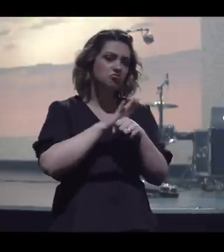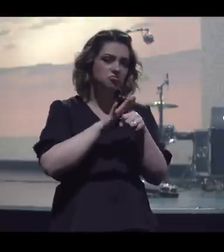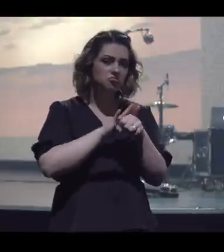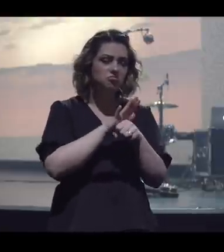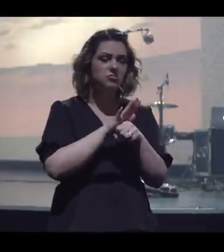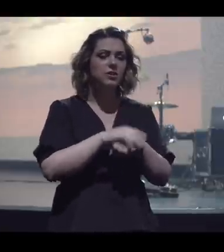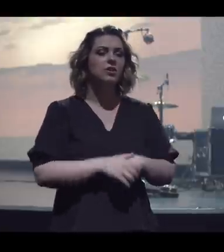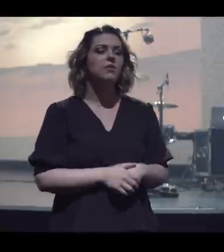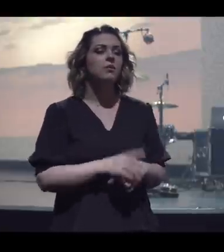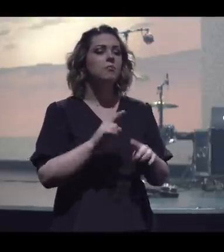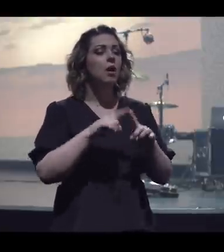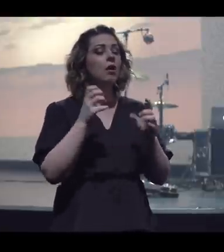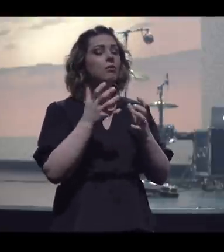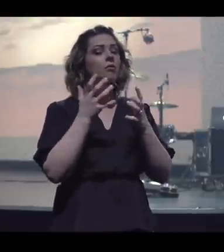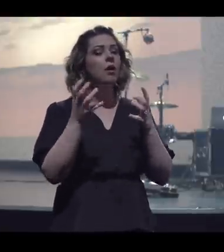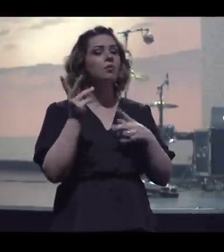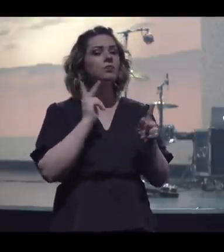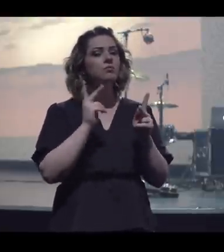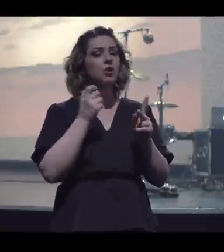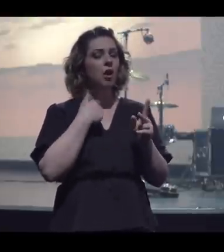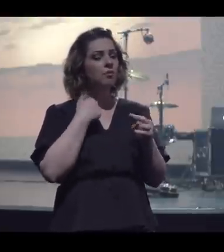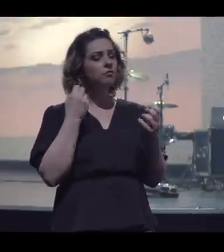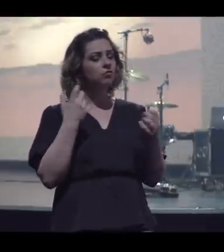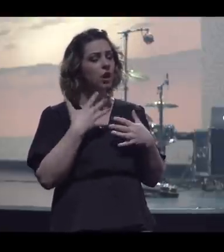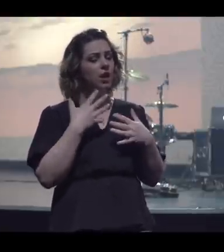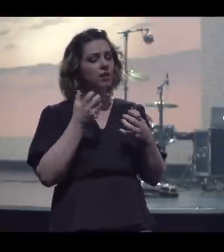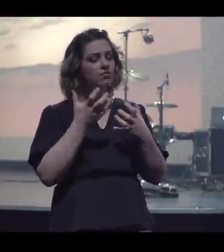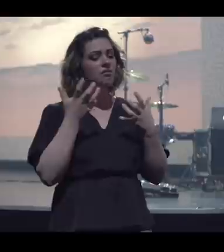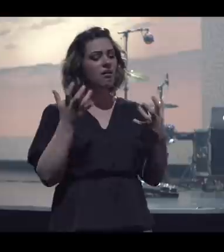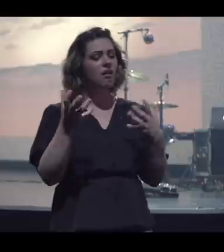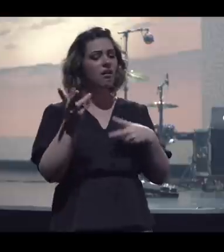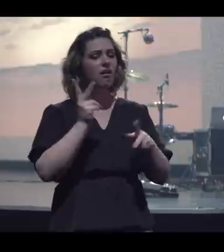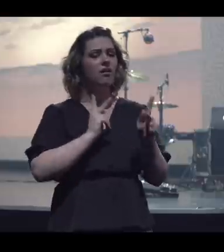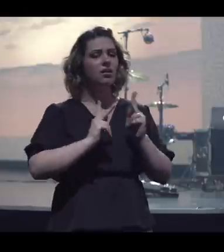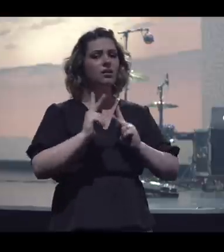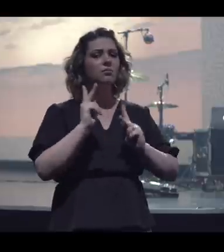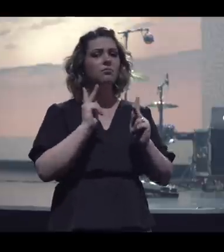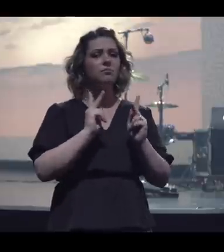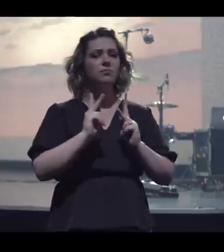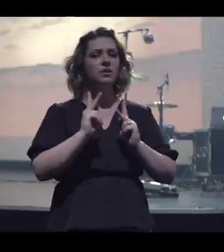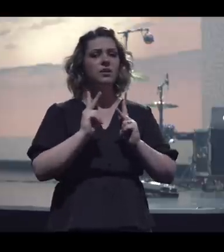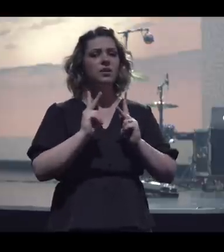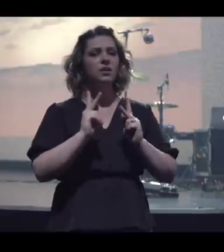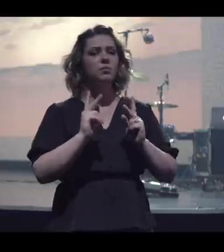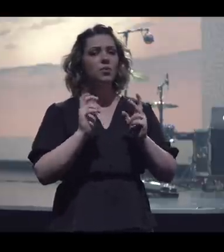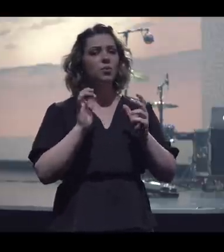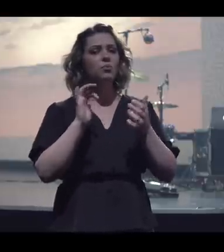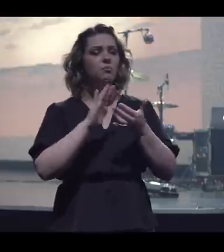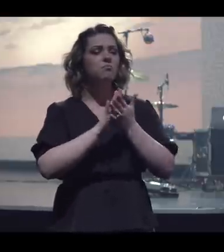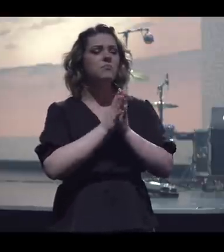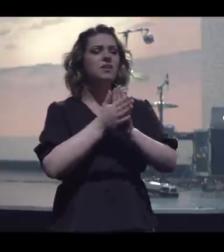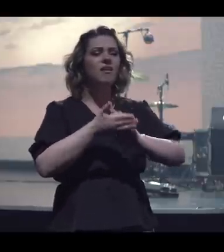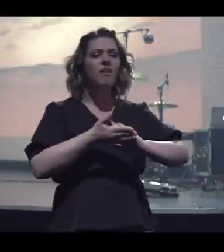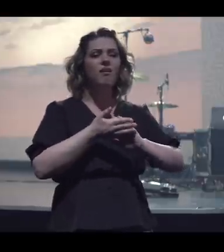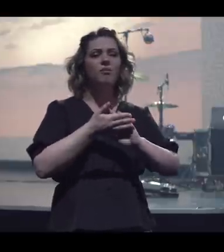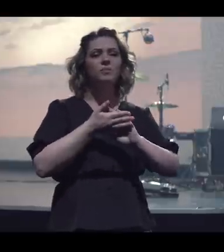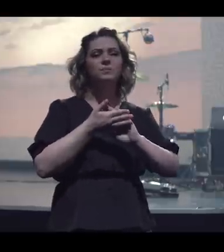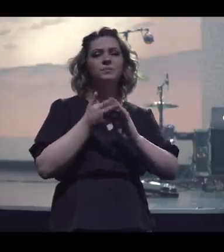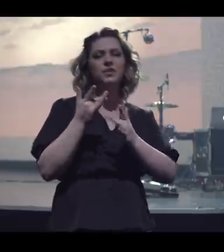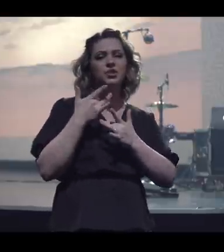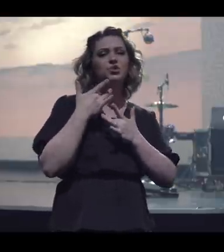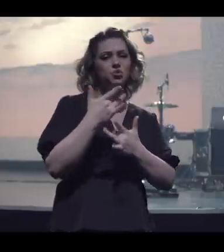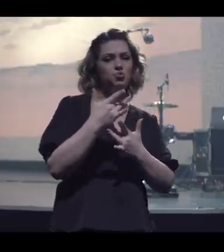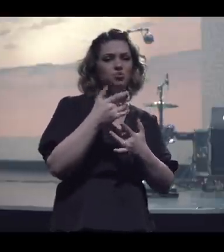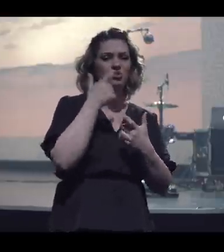But a lot of people, my fear is that a lot of people got used to watching church online. And sheep love